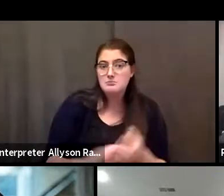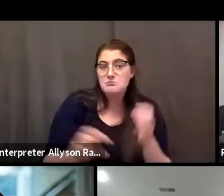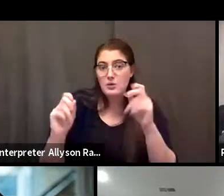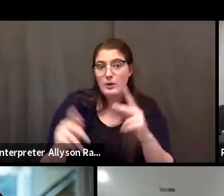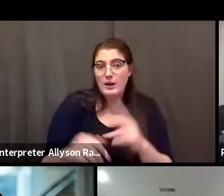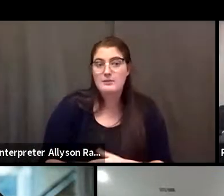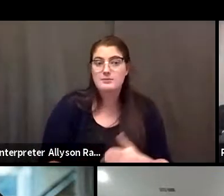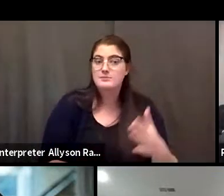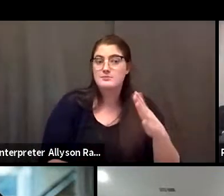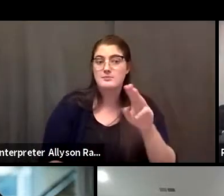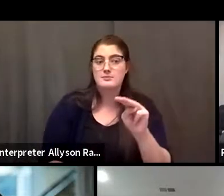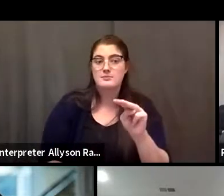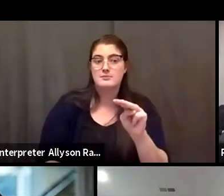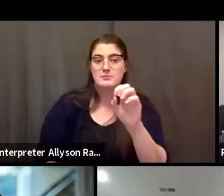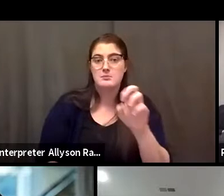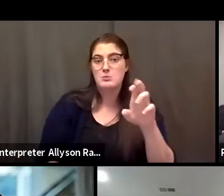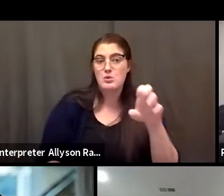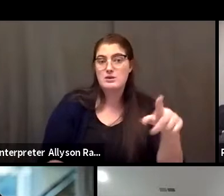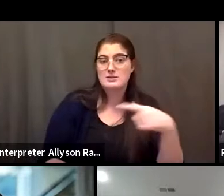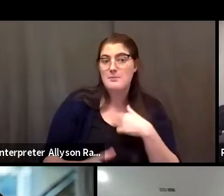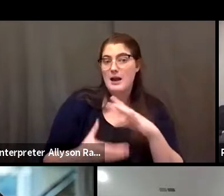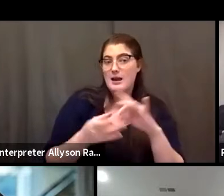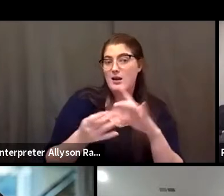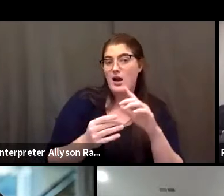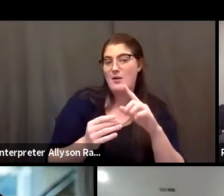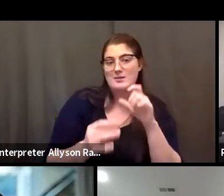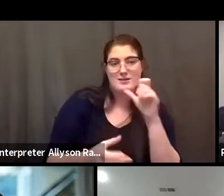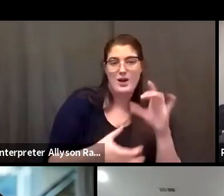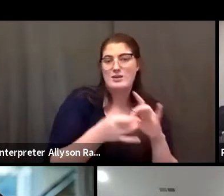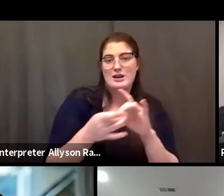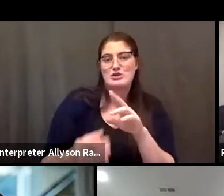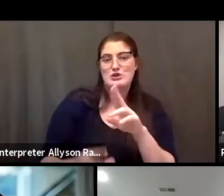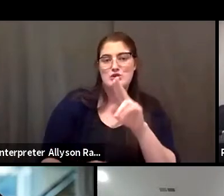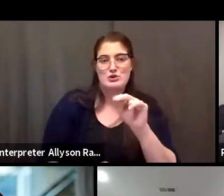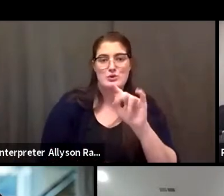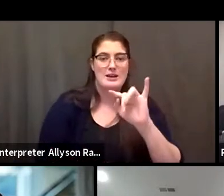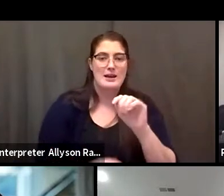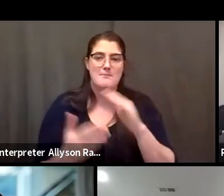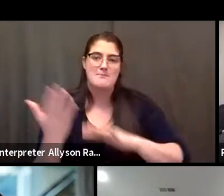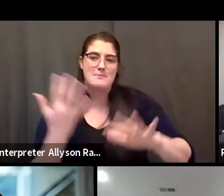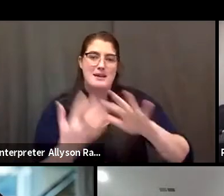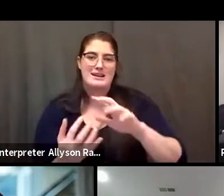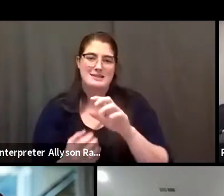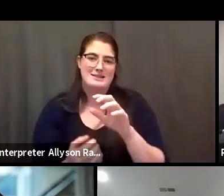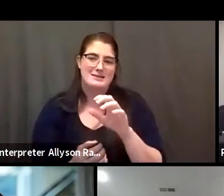My comments relate not to the unit mix, it's the styling of the third floor, yeah.